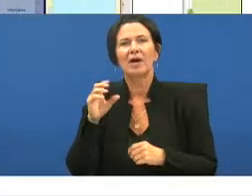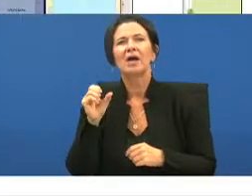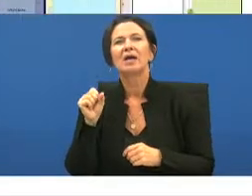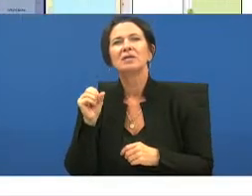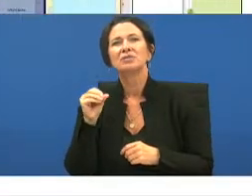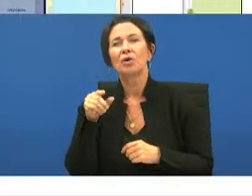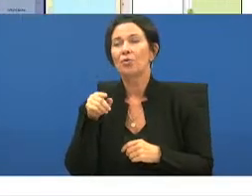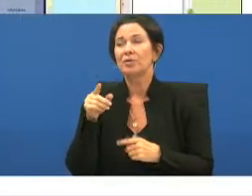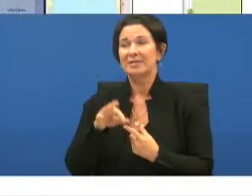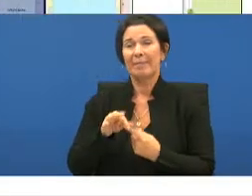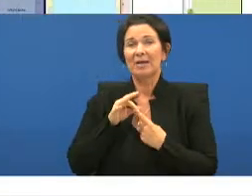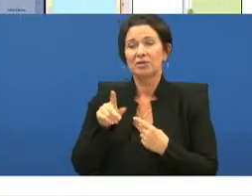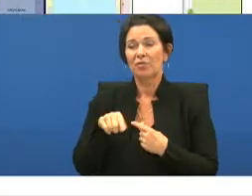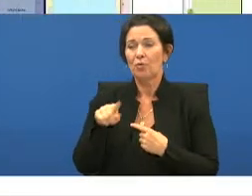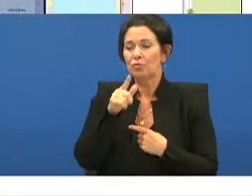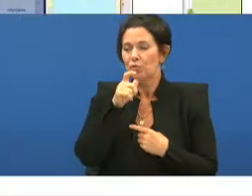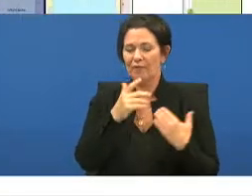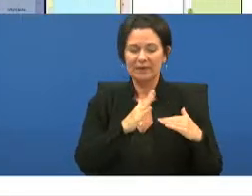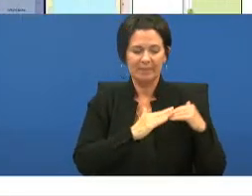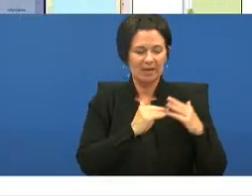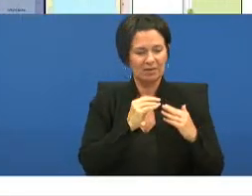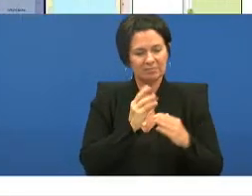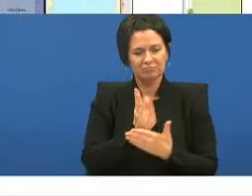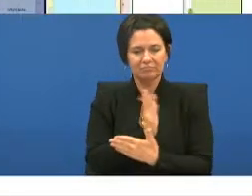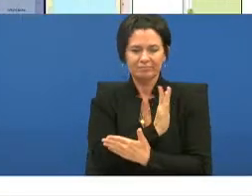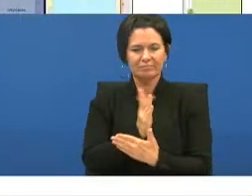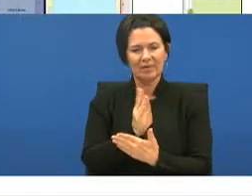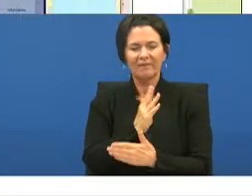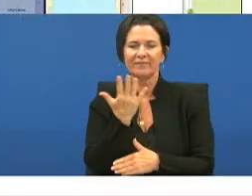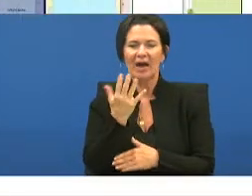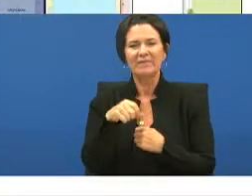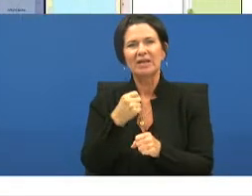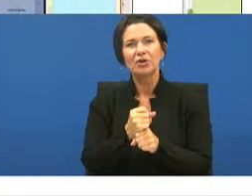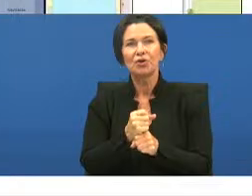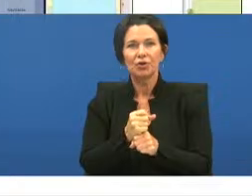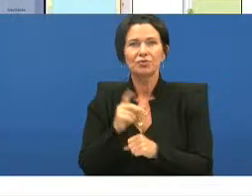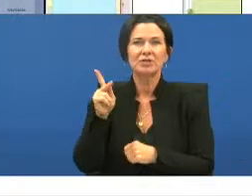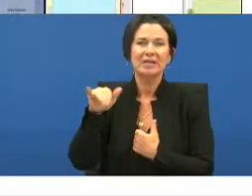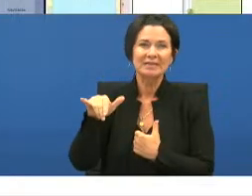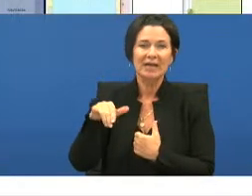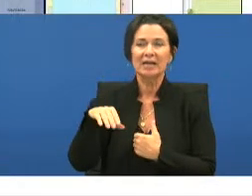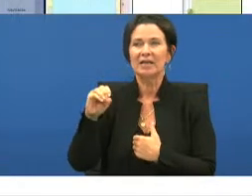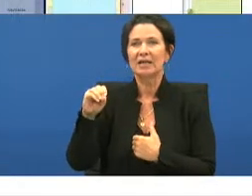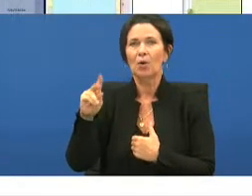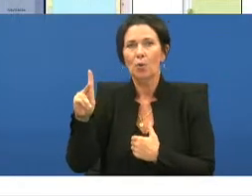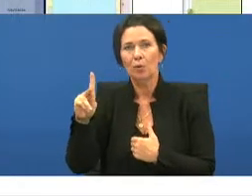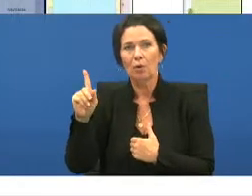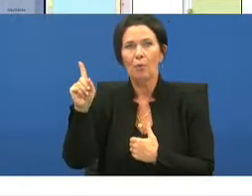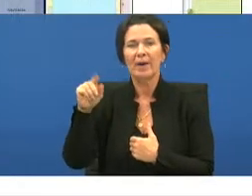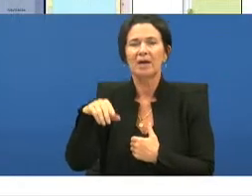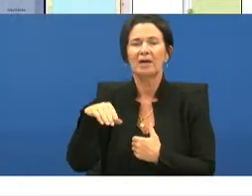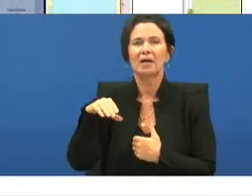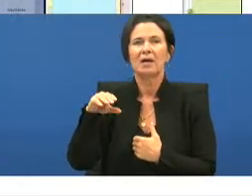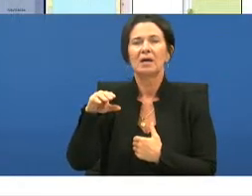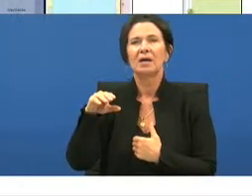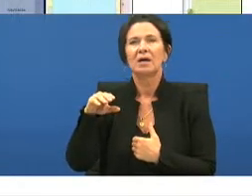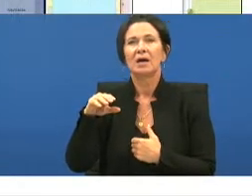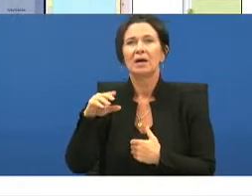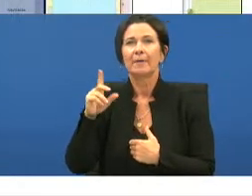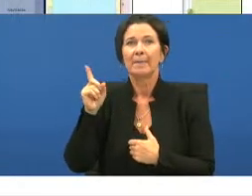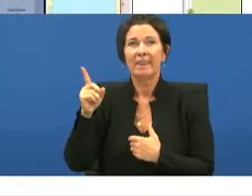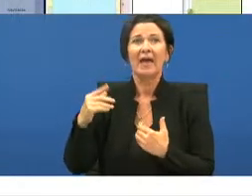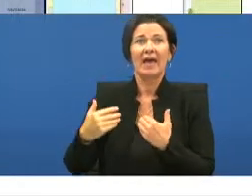5 years or so, like in Louisville, Kentucky, in Oklahoma City, Oklahoma,